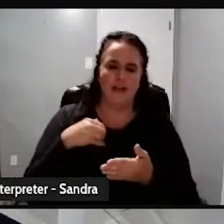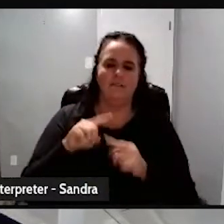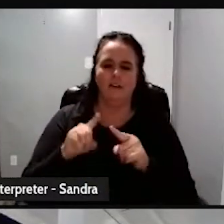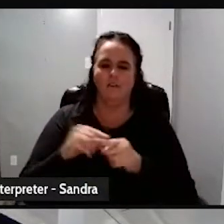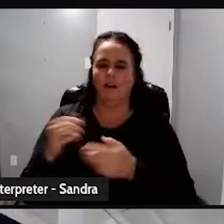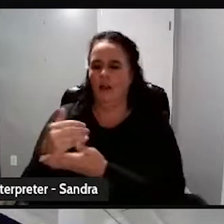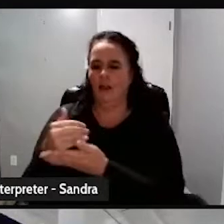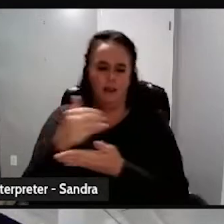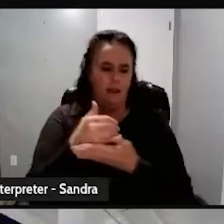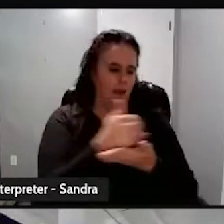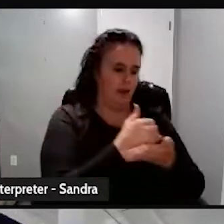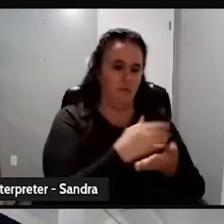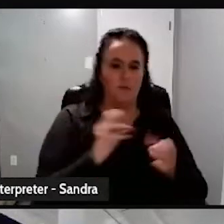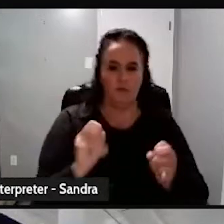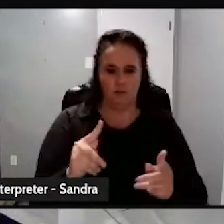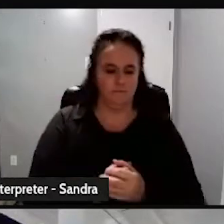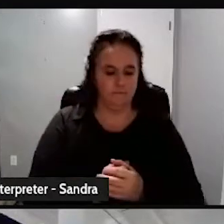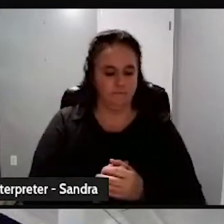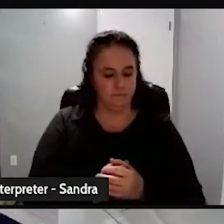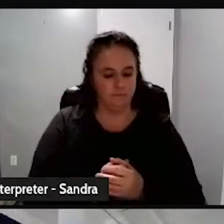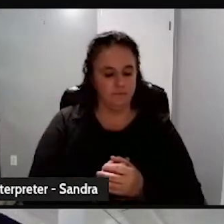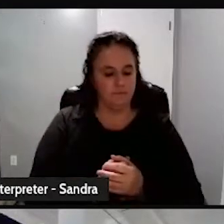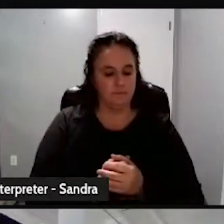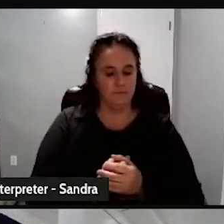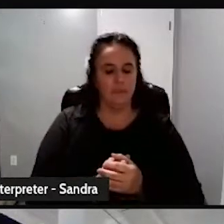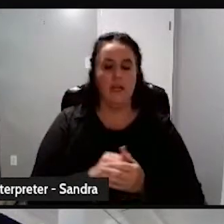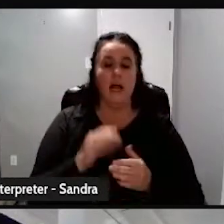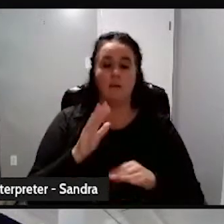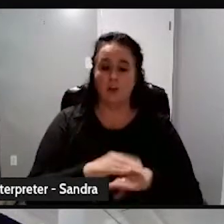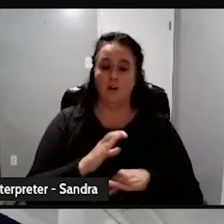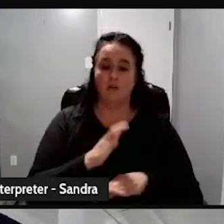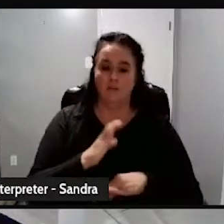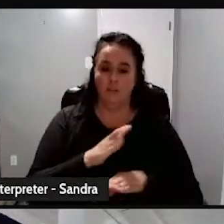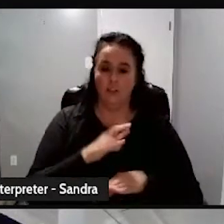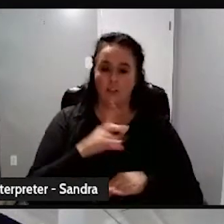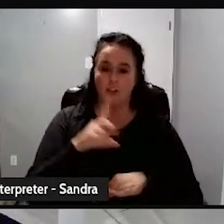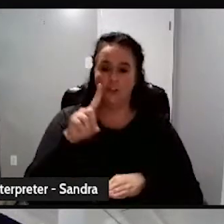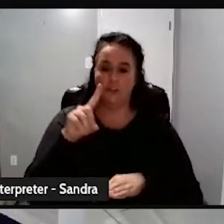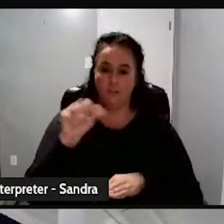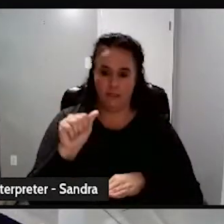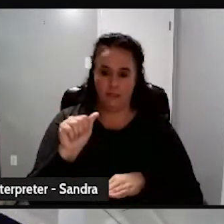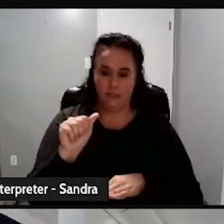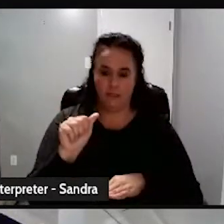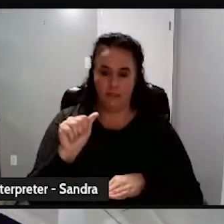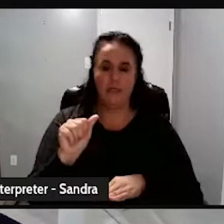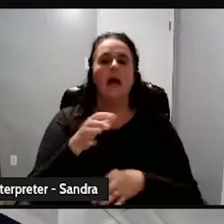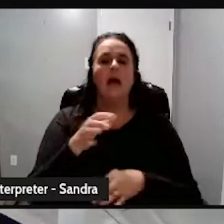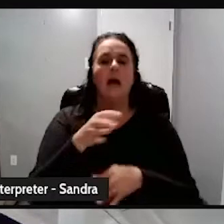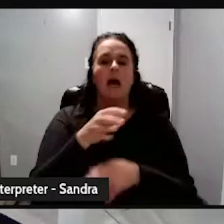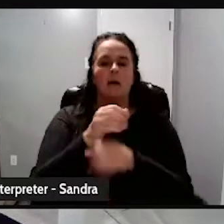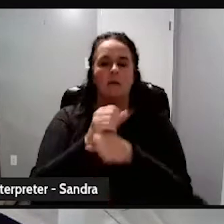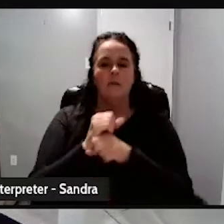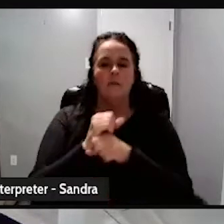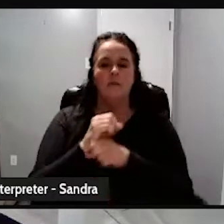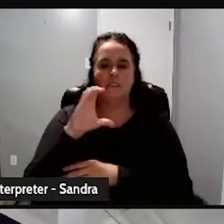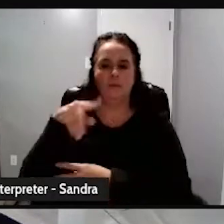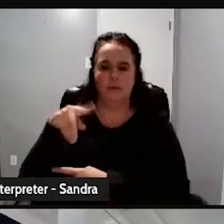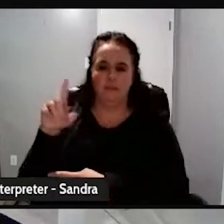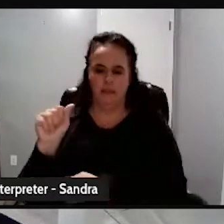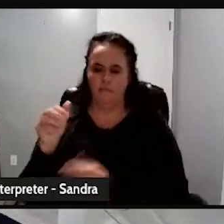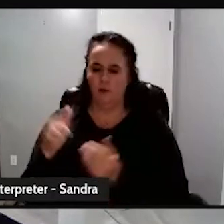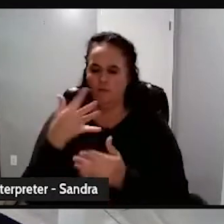I was on official disability. I was receiving CPP disability for about almost 5 years,